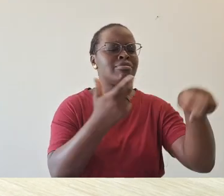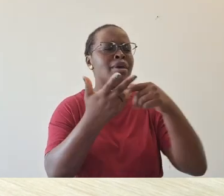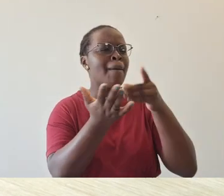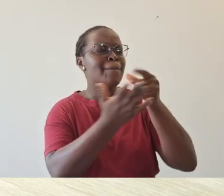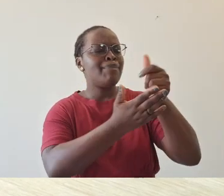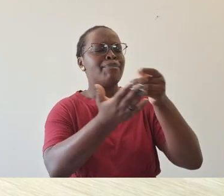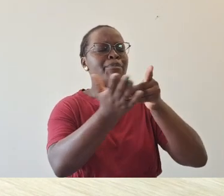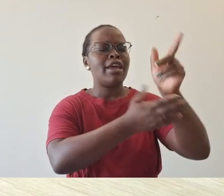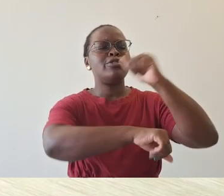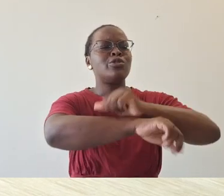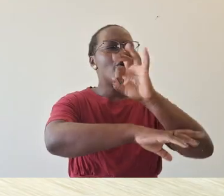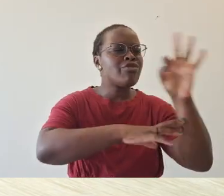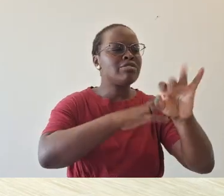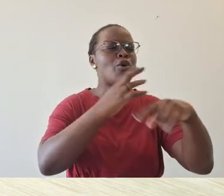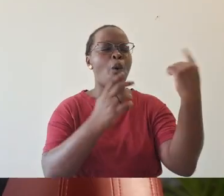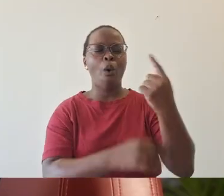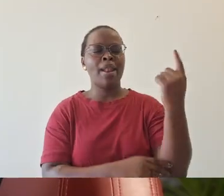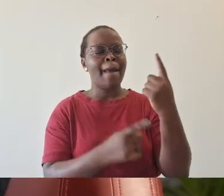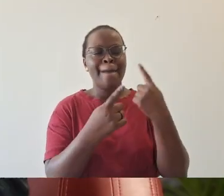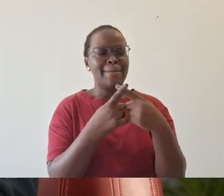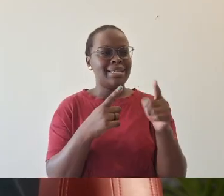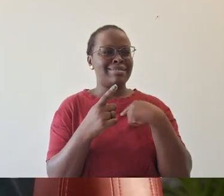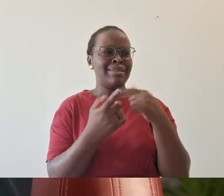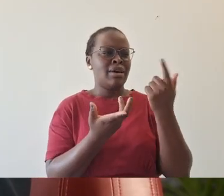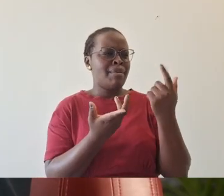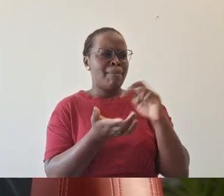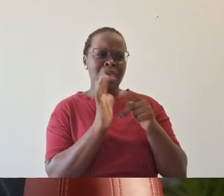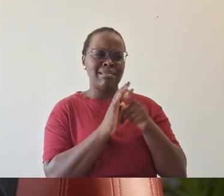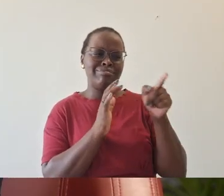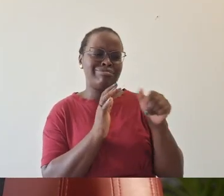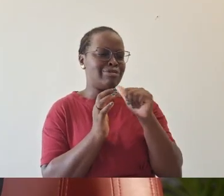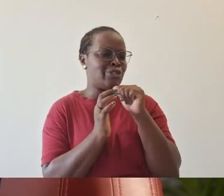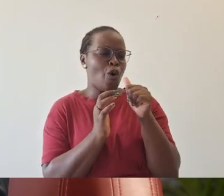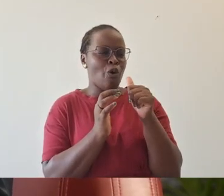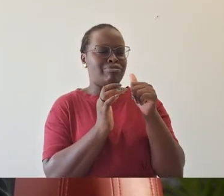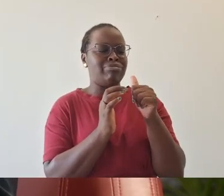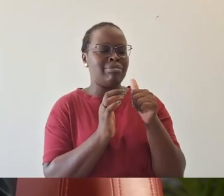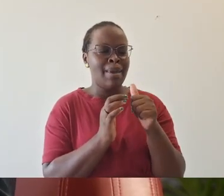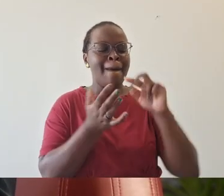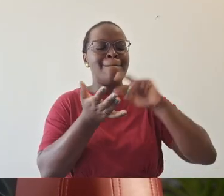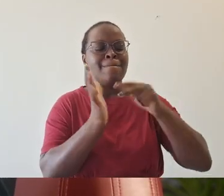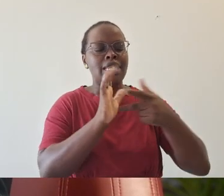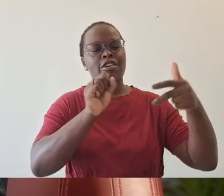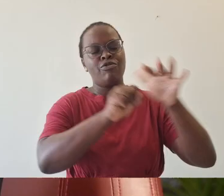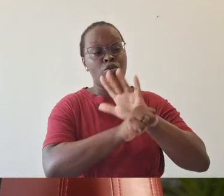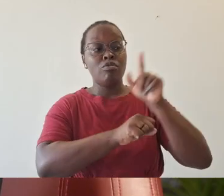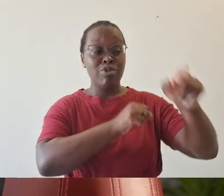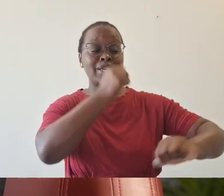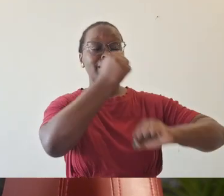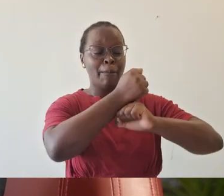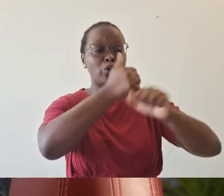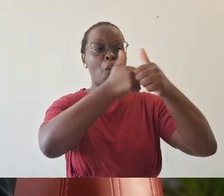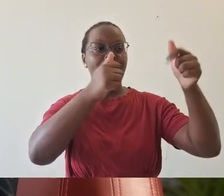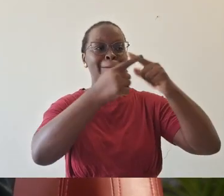know all parents can complain about right now. But it's been reduced to that, and that really is not meaningful engagement. It is